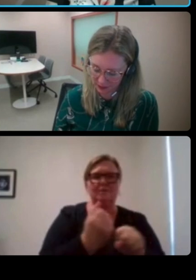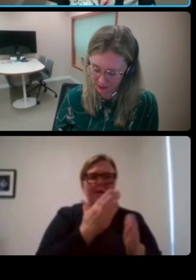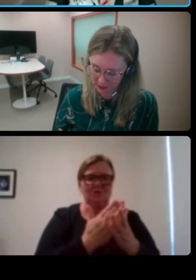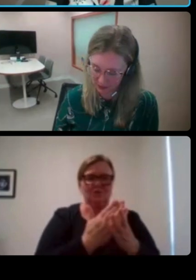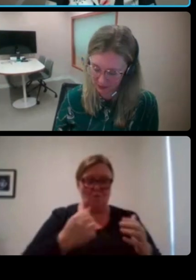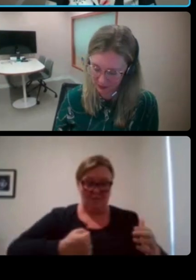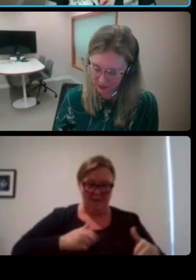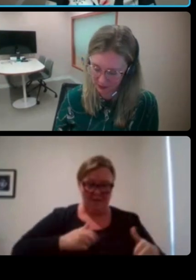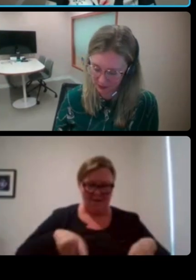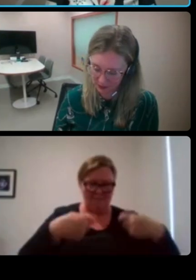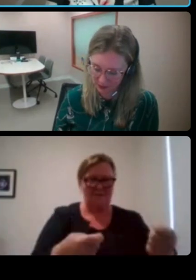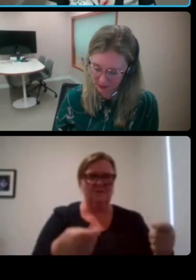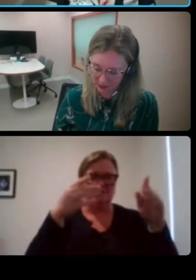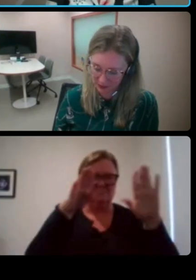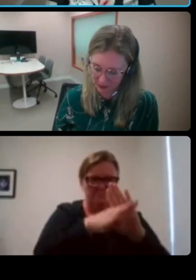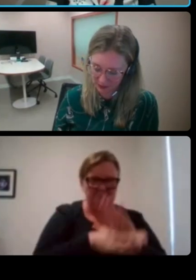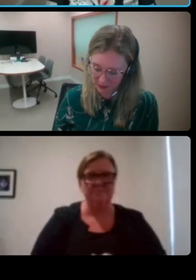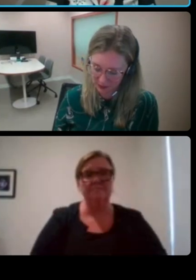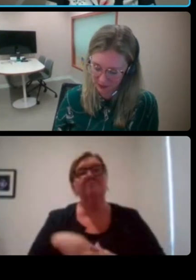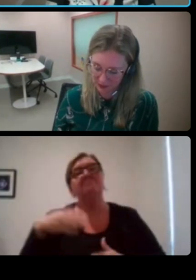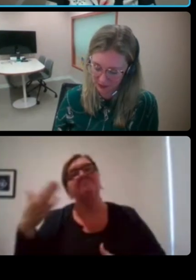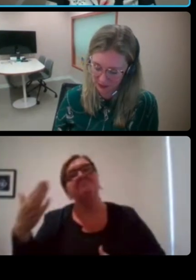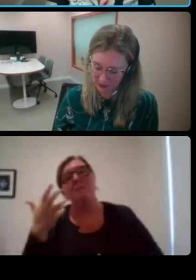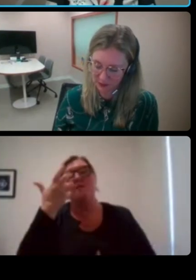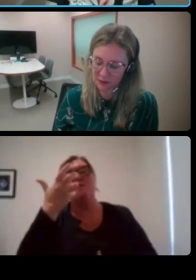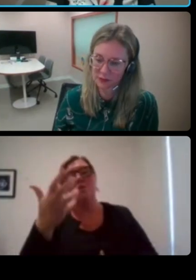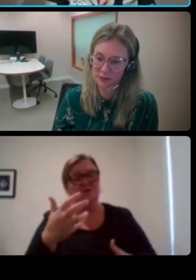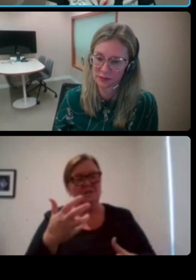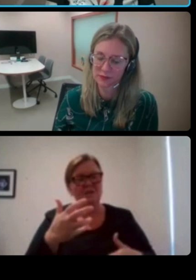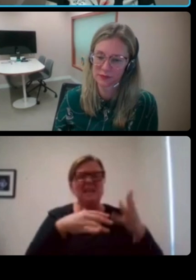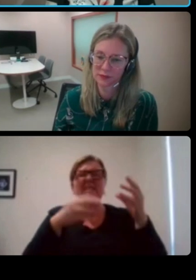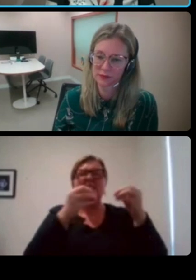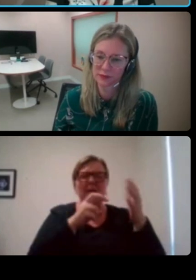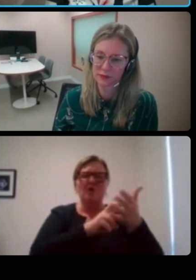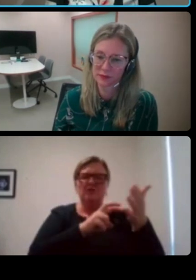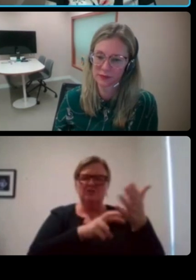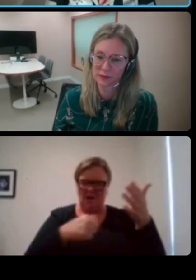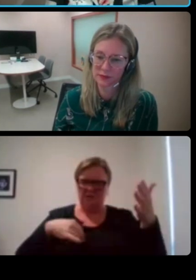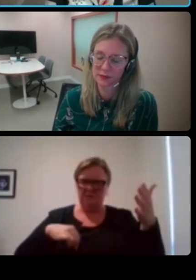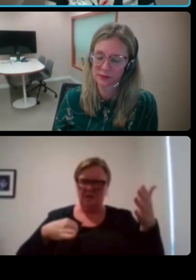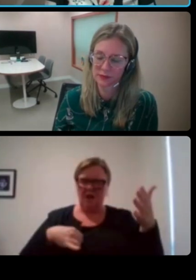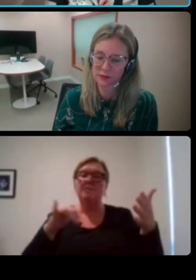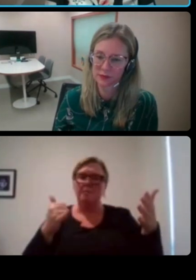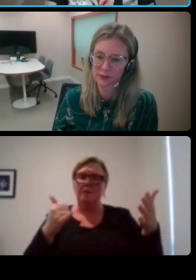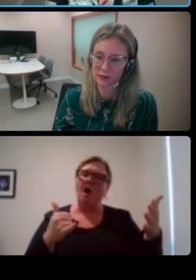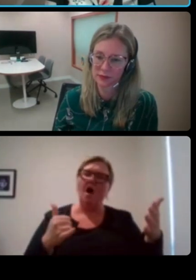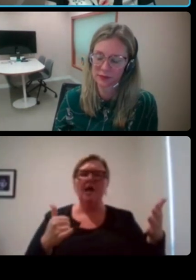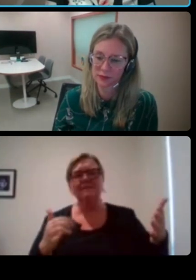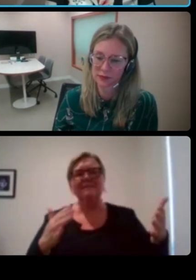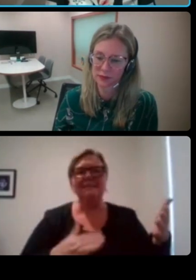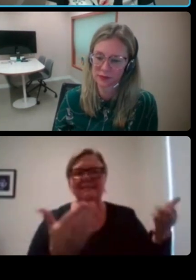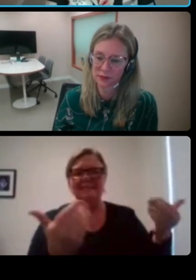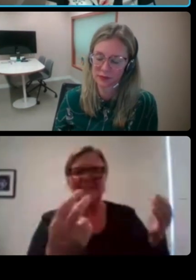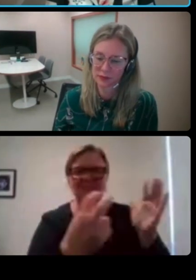services. In the future, subcontractors may wish to apply to become registered providers in their own right, but we want to hear from you